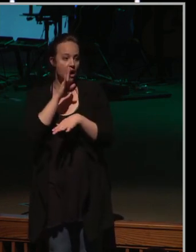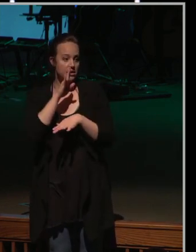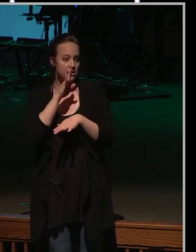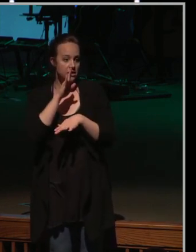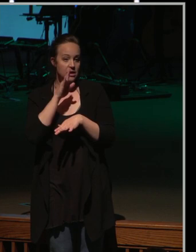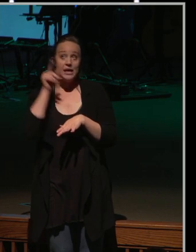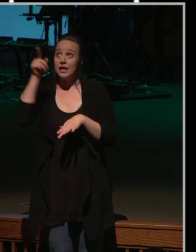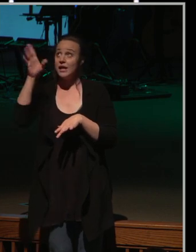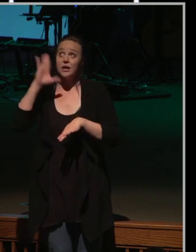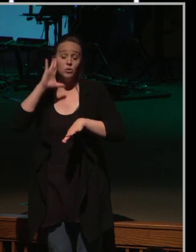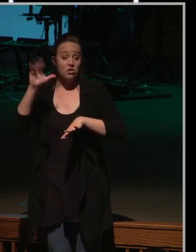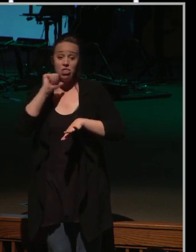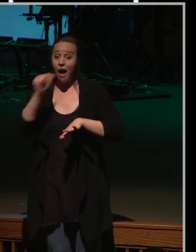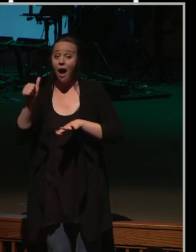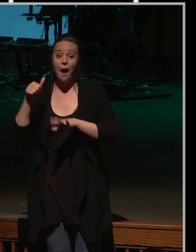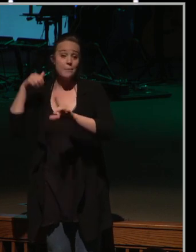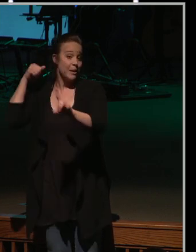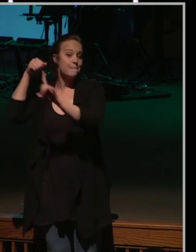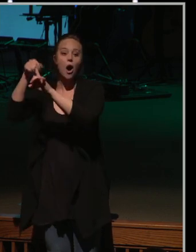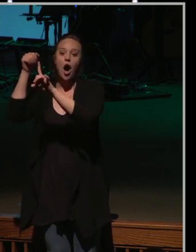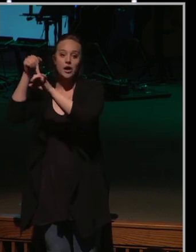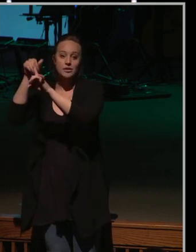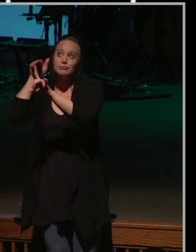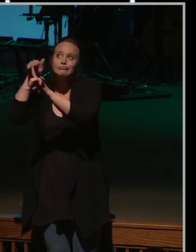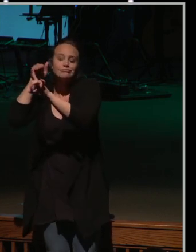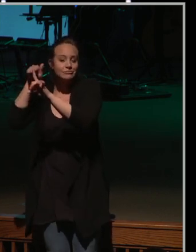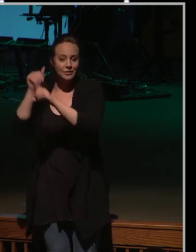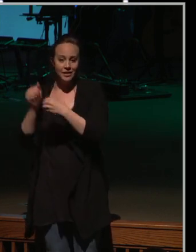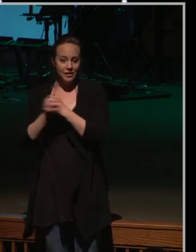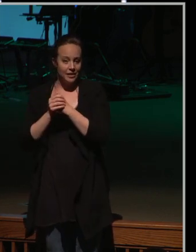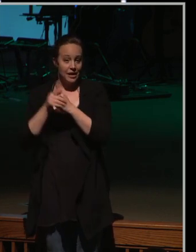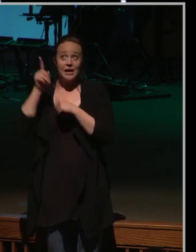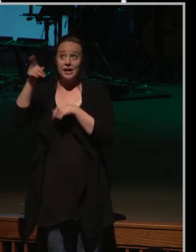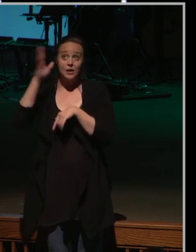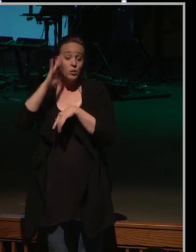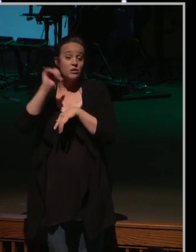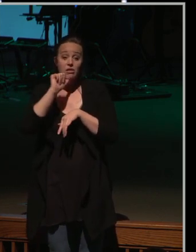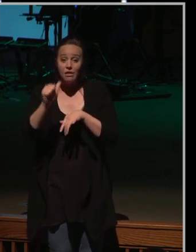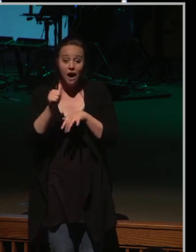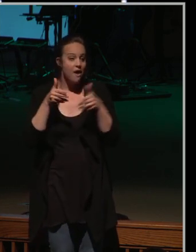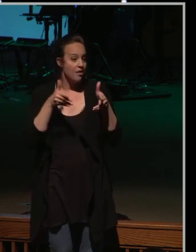sovereign for these types of activities. He cannot and he will not let